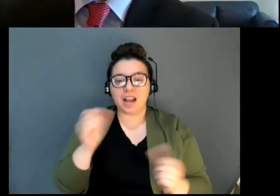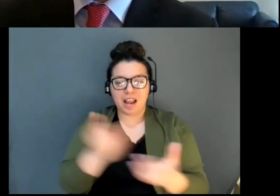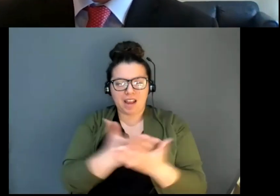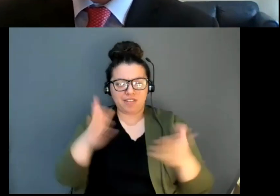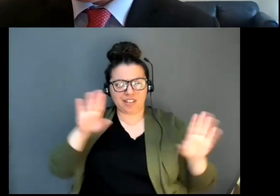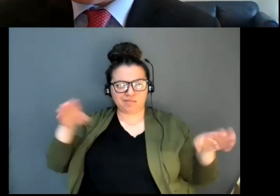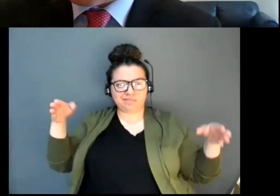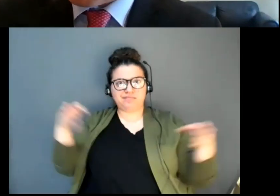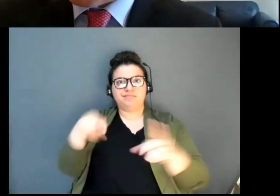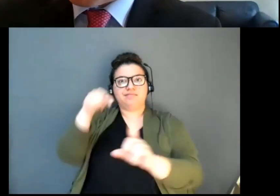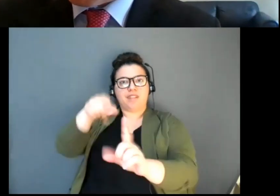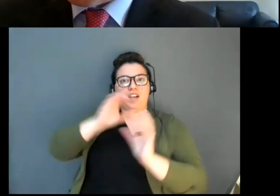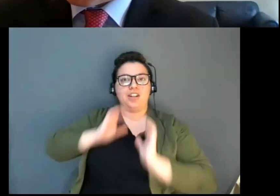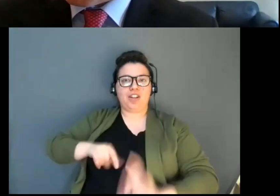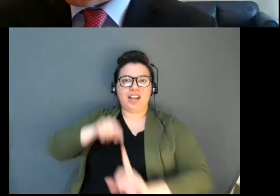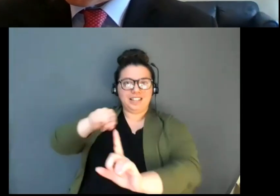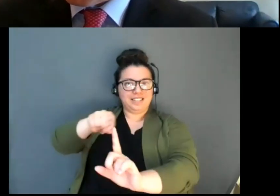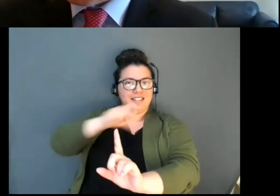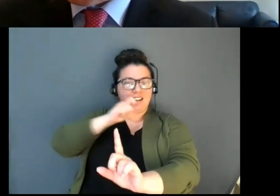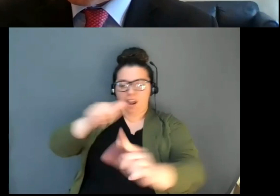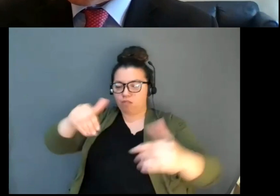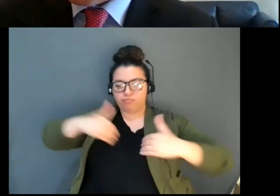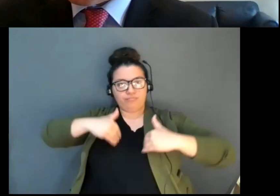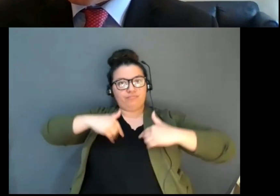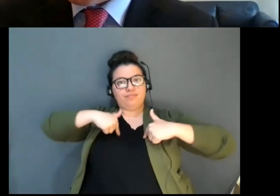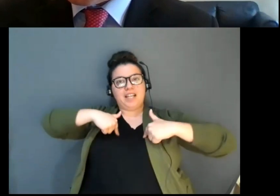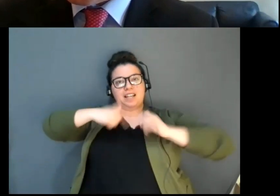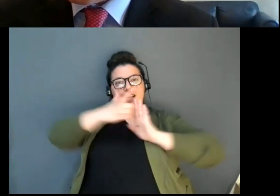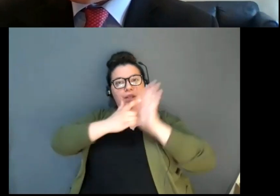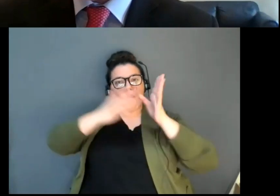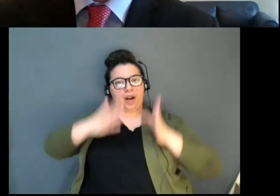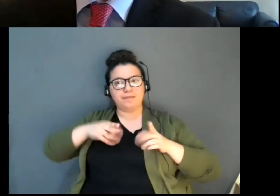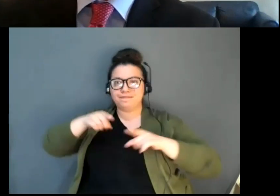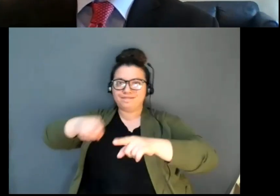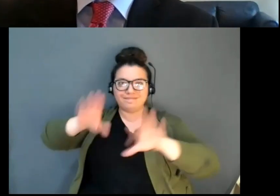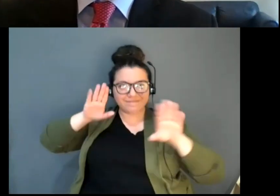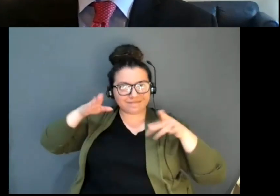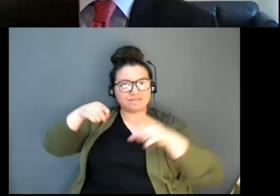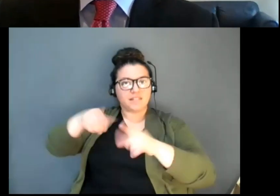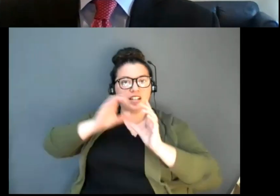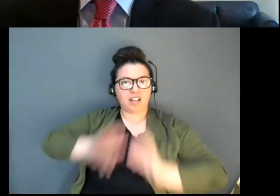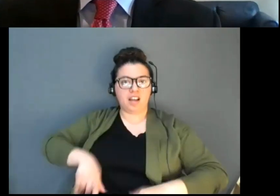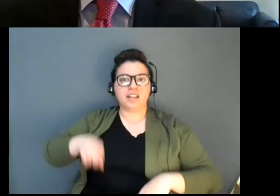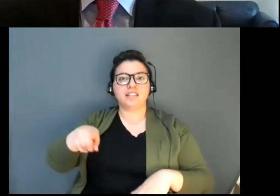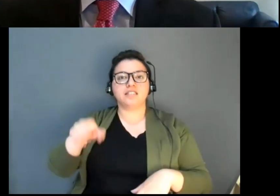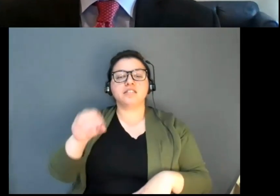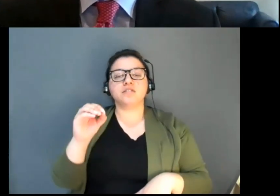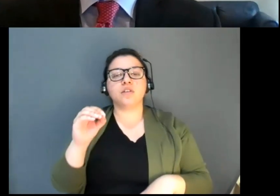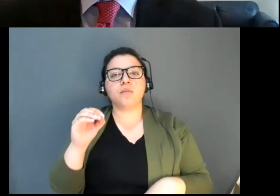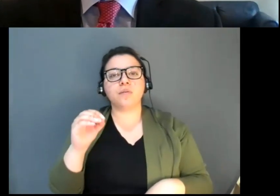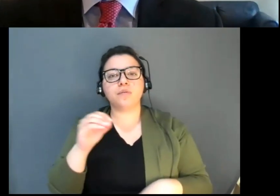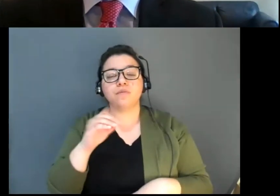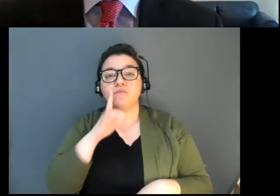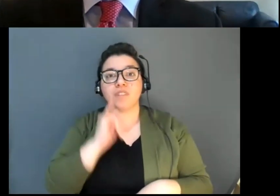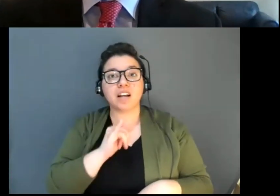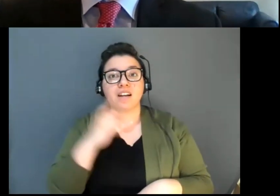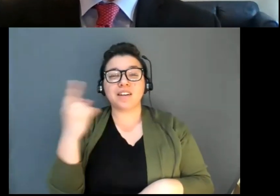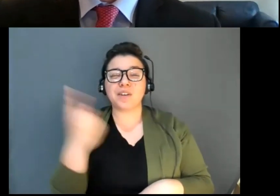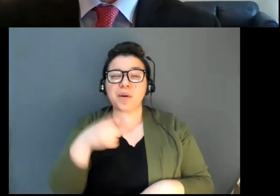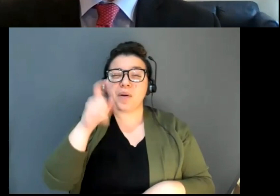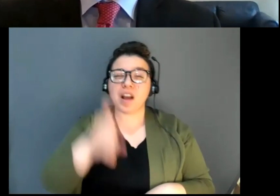in order to meet the client's objective, I'm going to go back to that other thing we mentioned. It's about always preparing